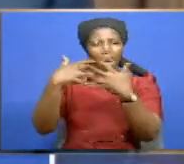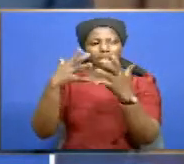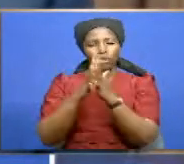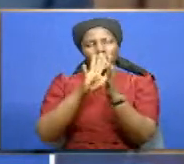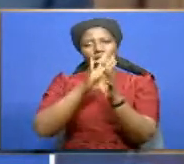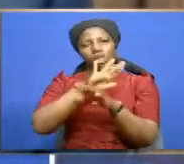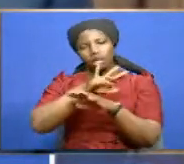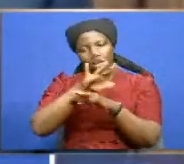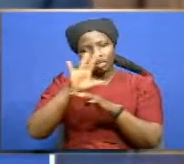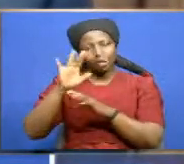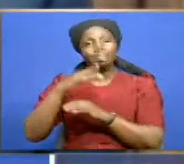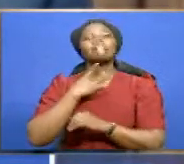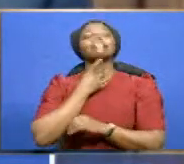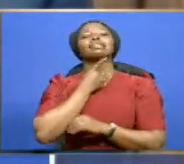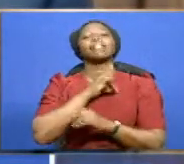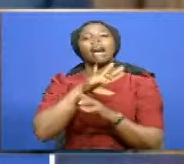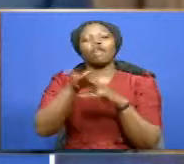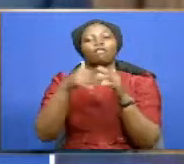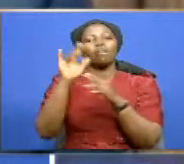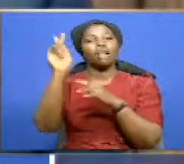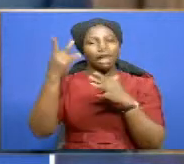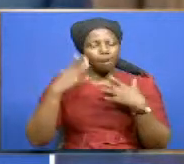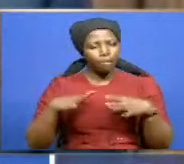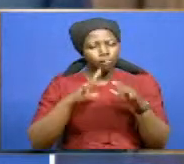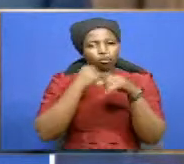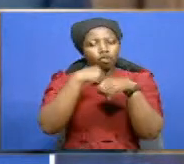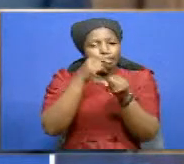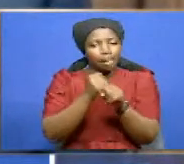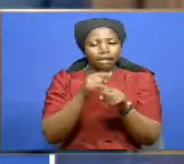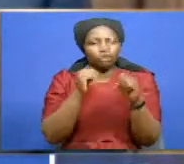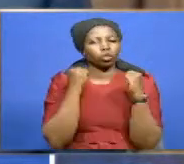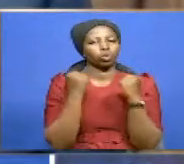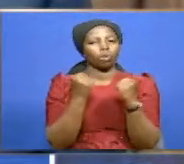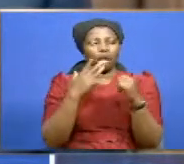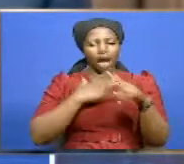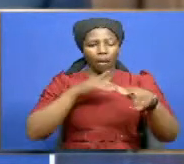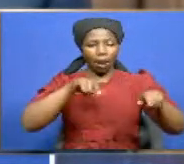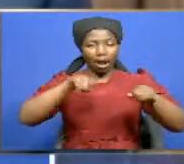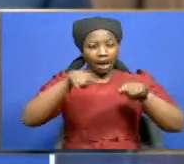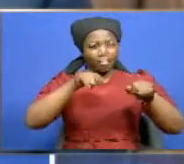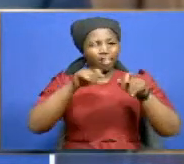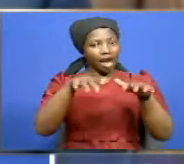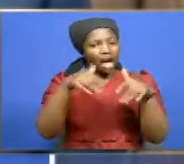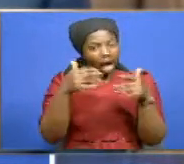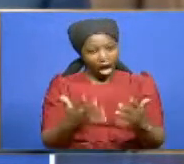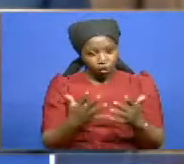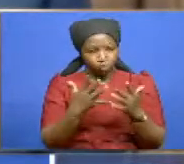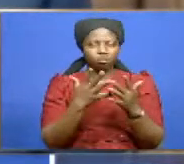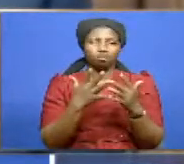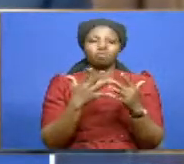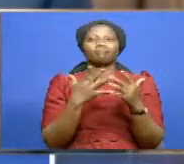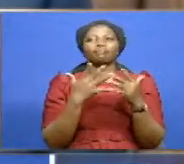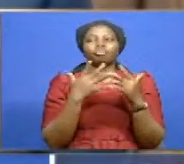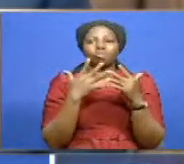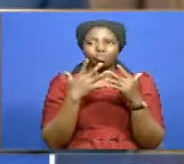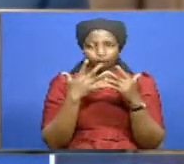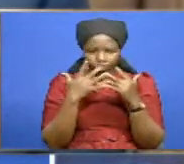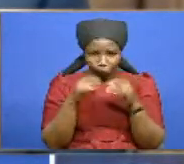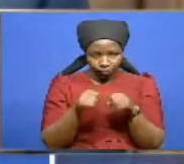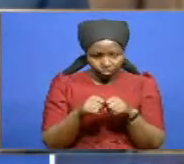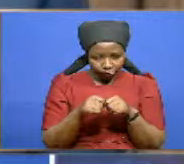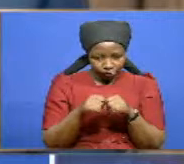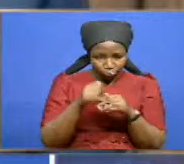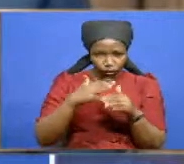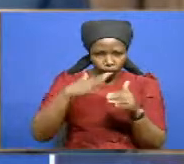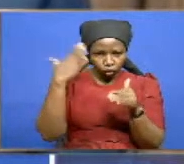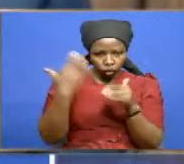further strengthen our governance by breaking the cycle of divisive elections.